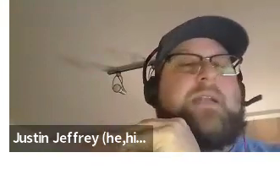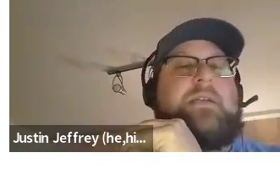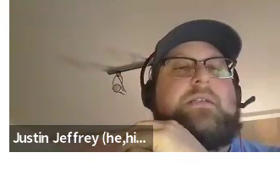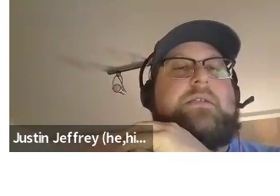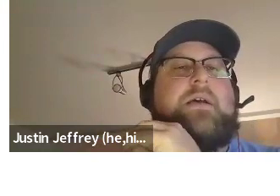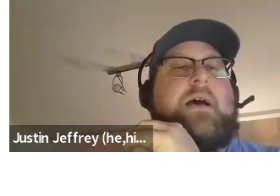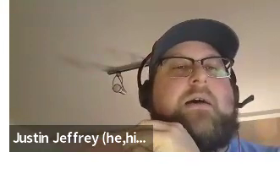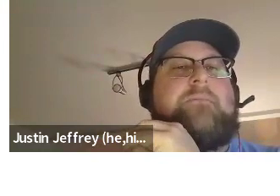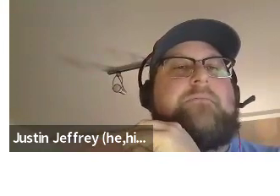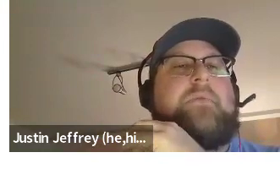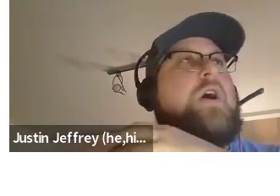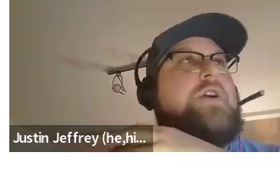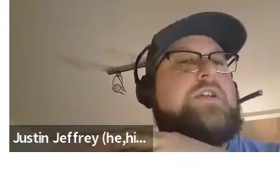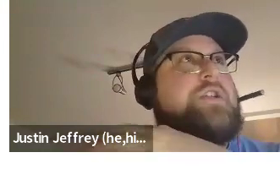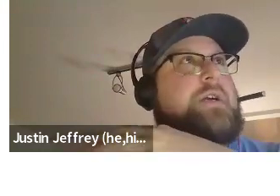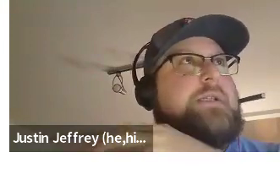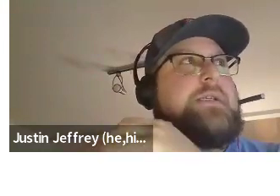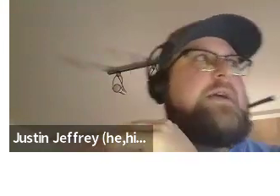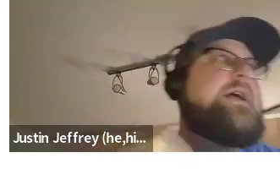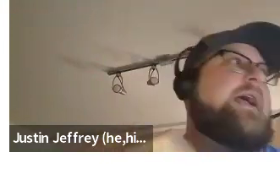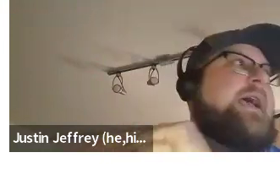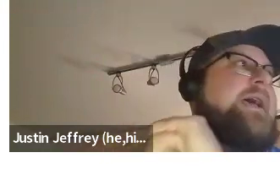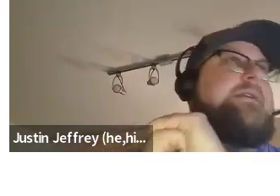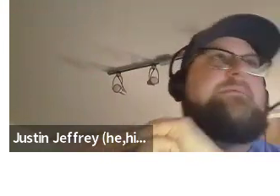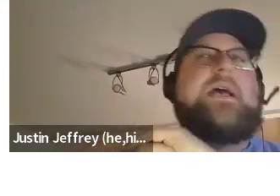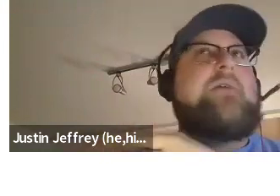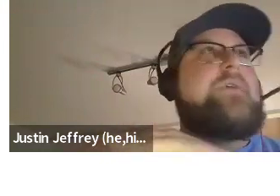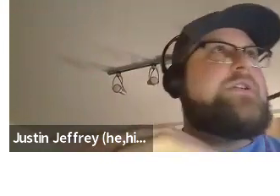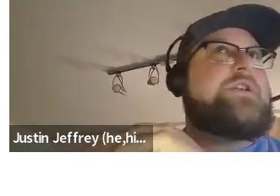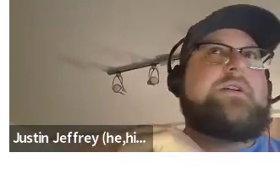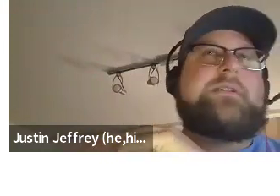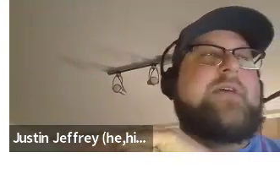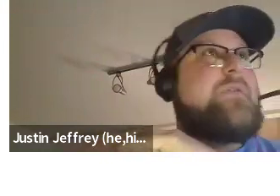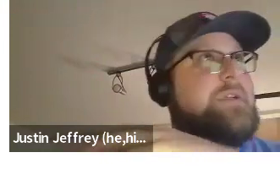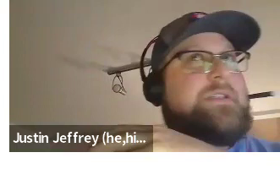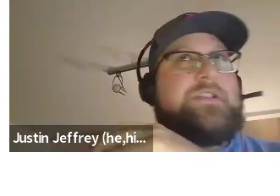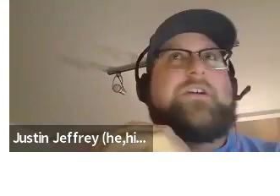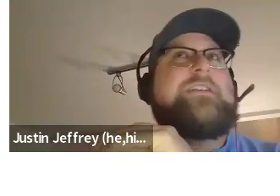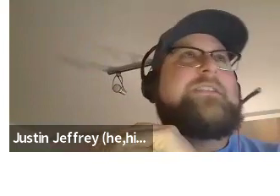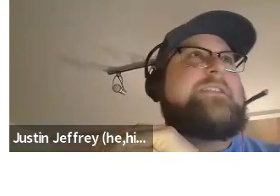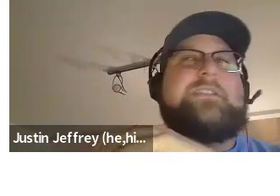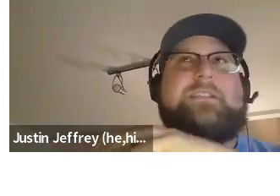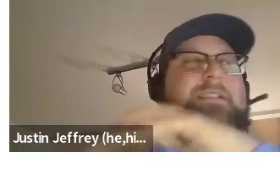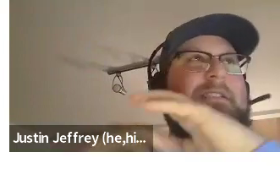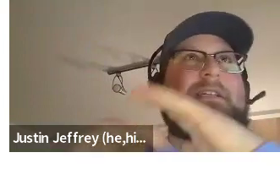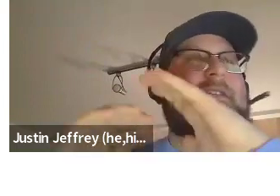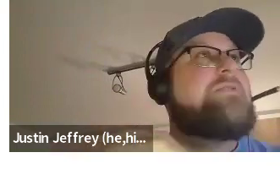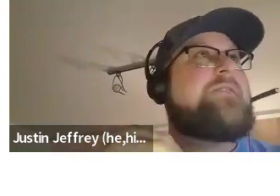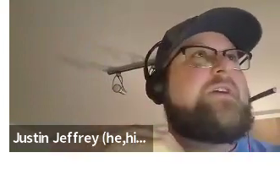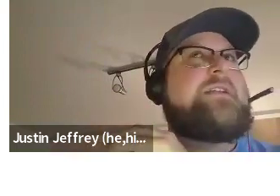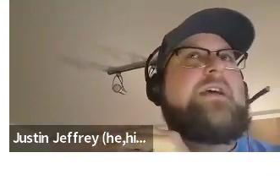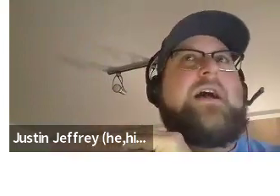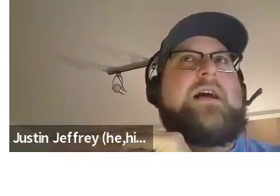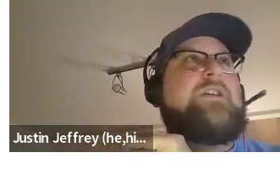really dependent on your insurance, and everyone's insurance is